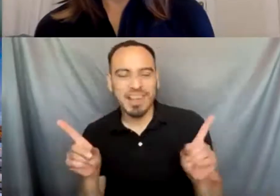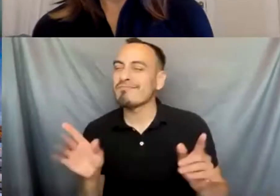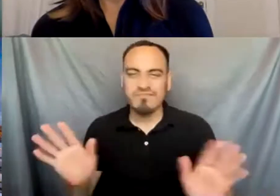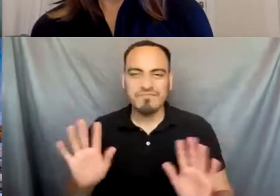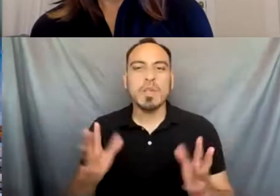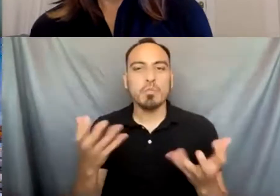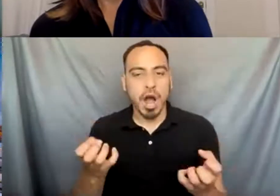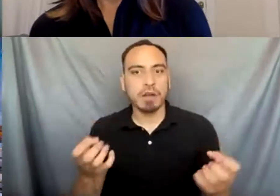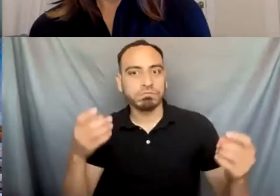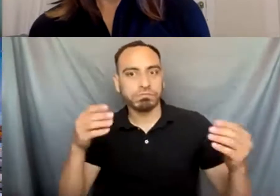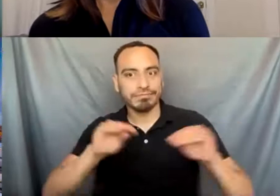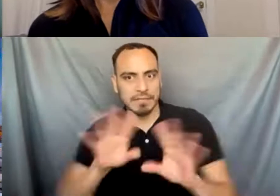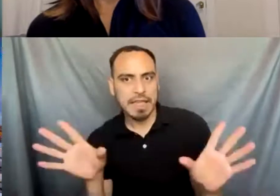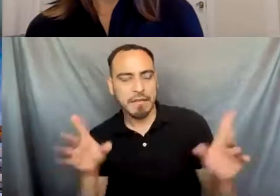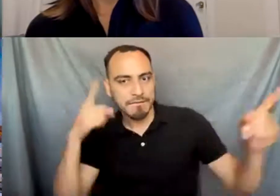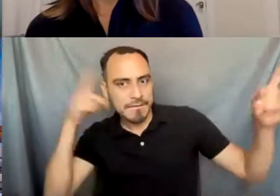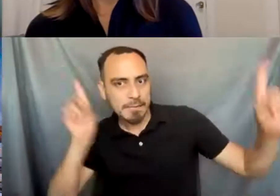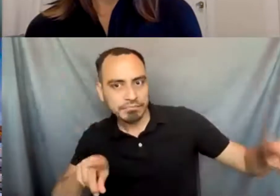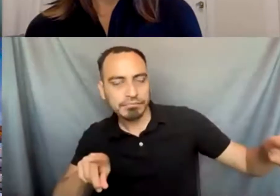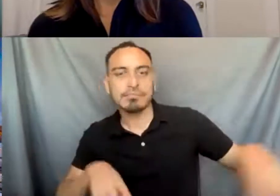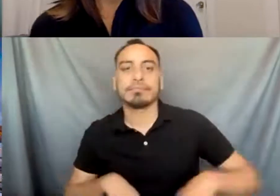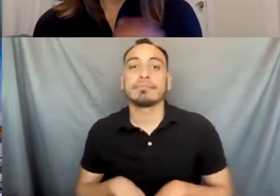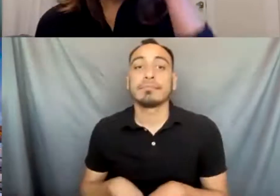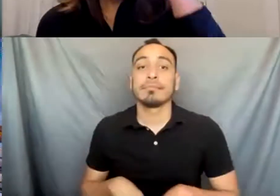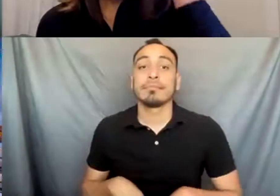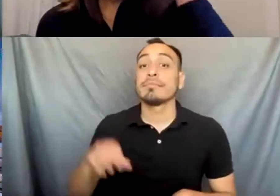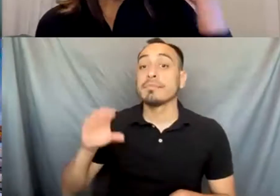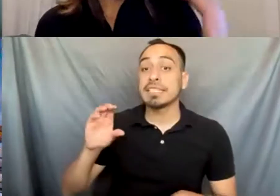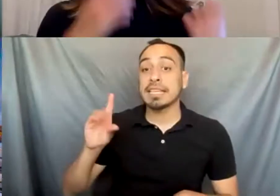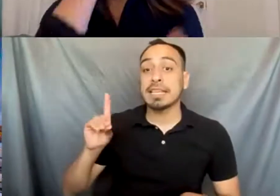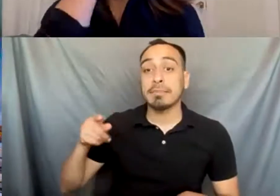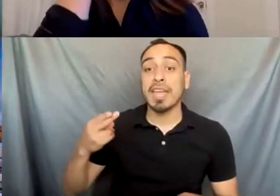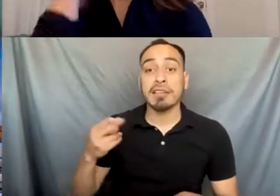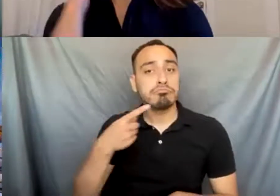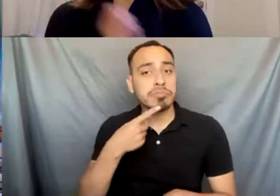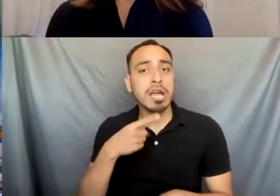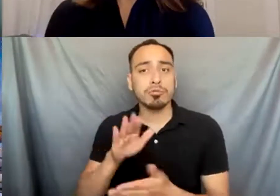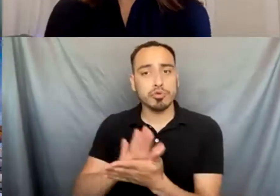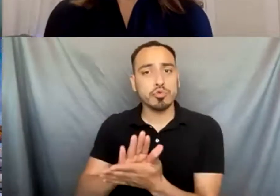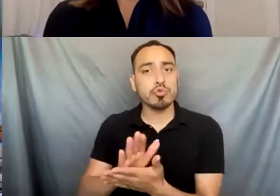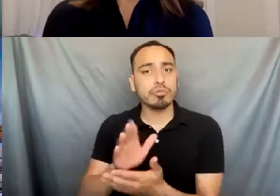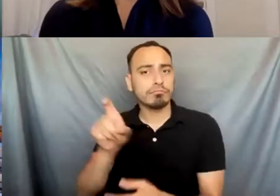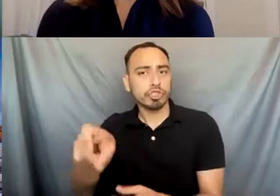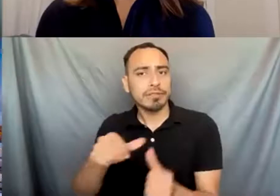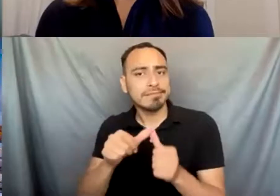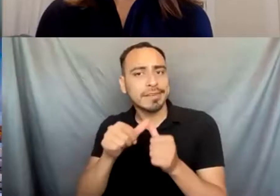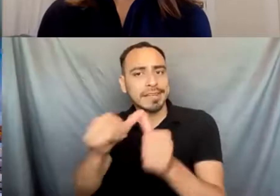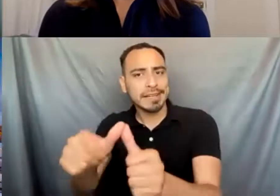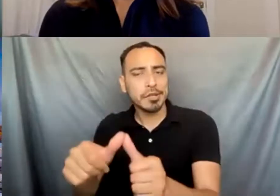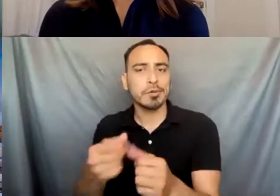In the meantime, CDPH has said that schools should continue to follow their existing K-12 guidance, which